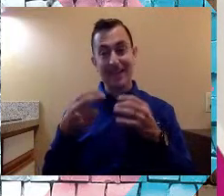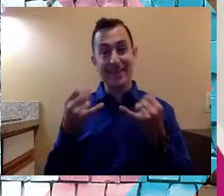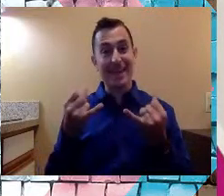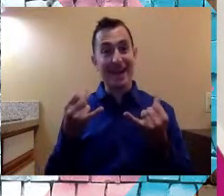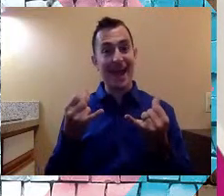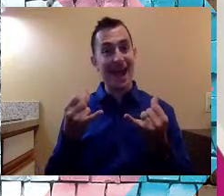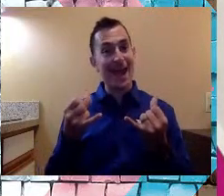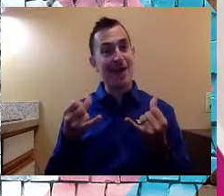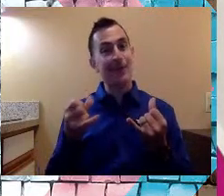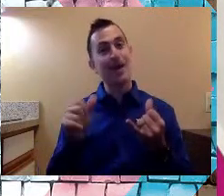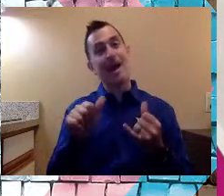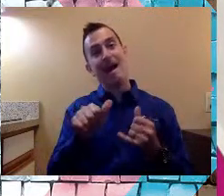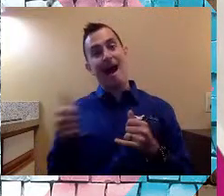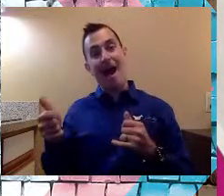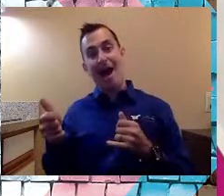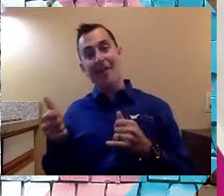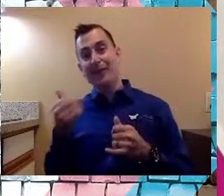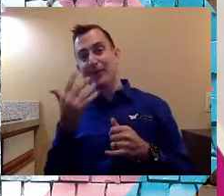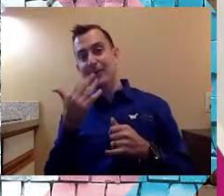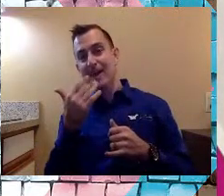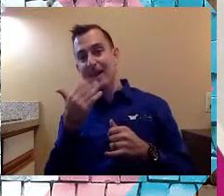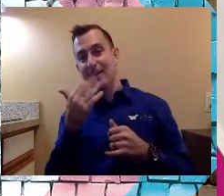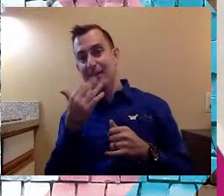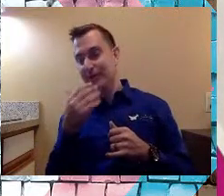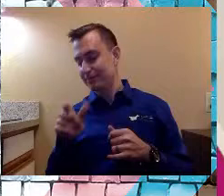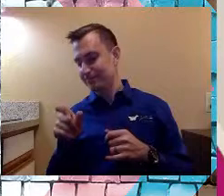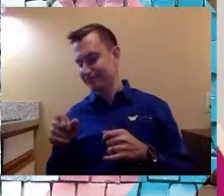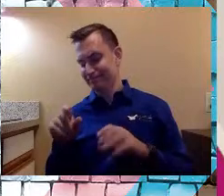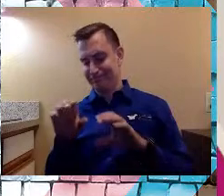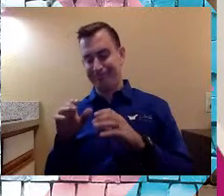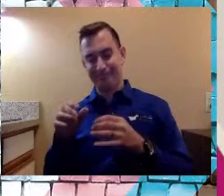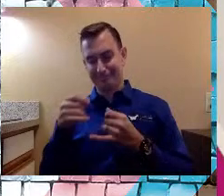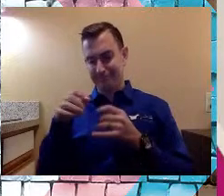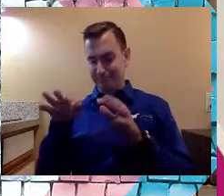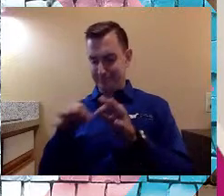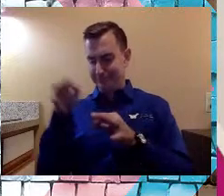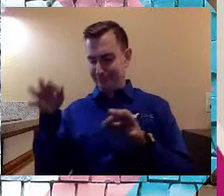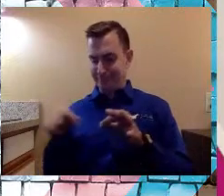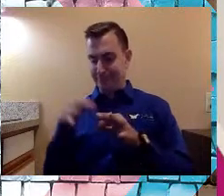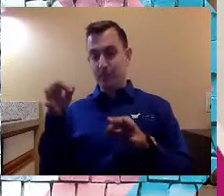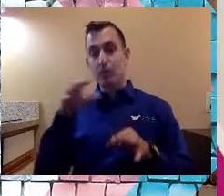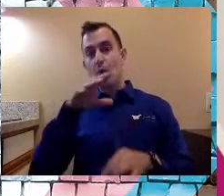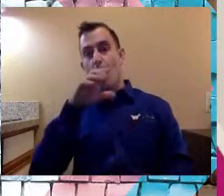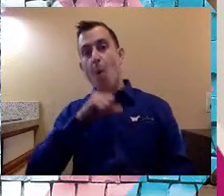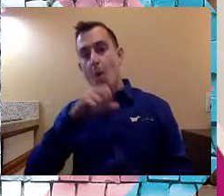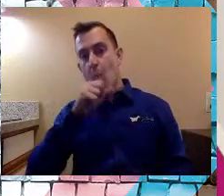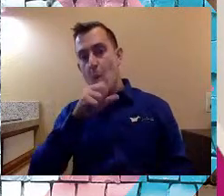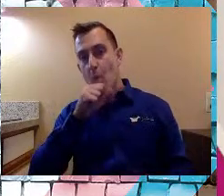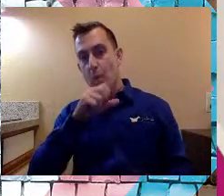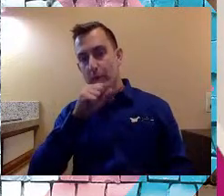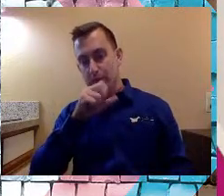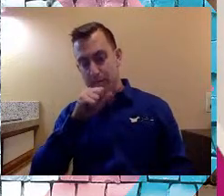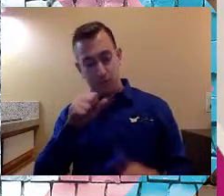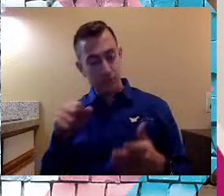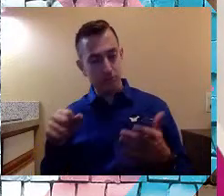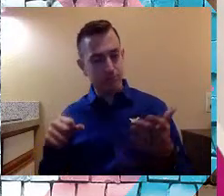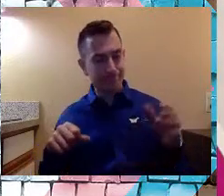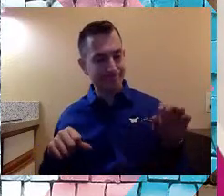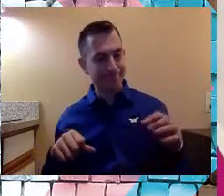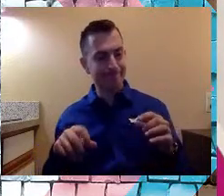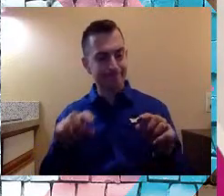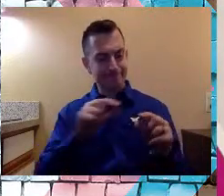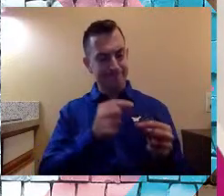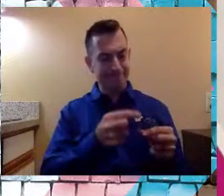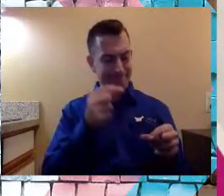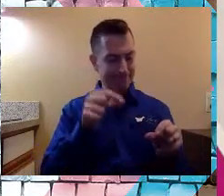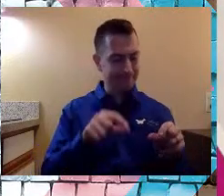So I have some orange, and I am going to add that to my stick. So you want to find the